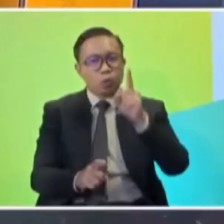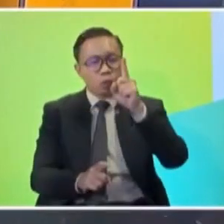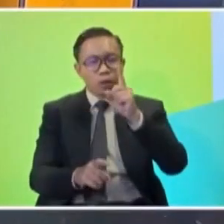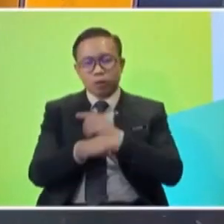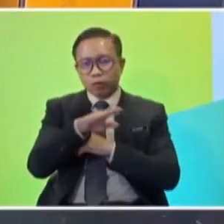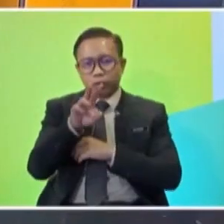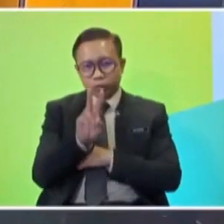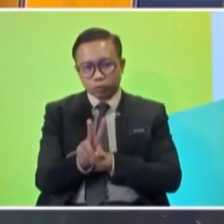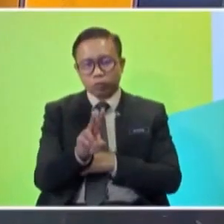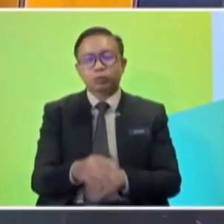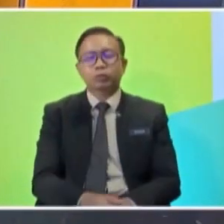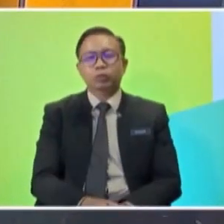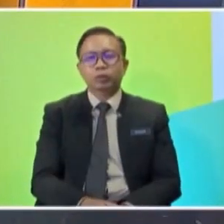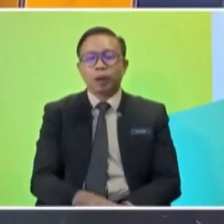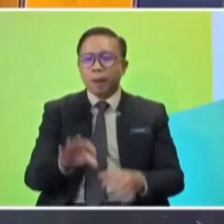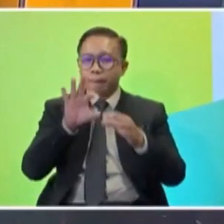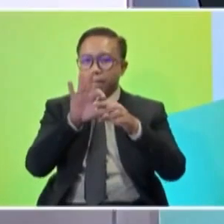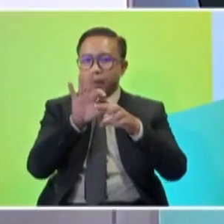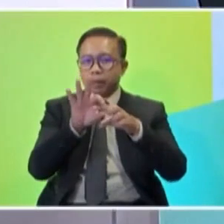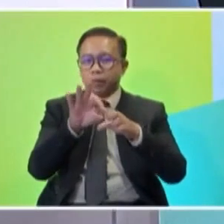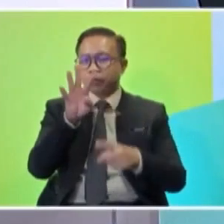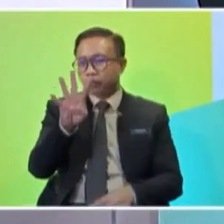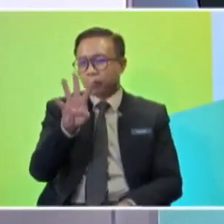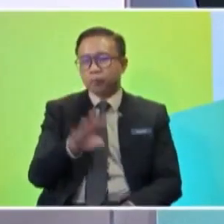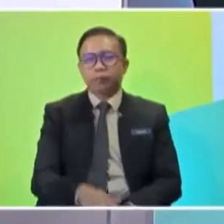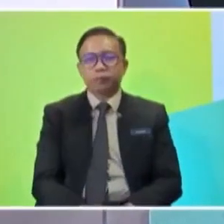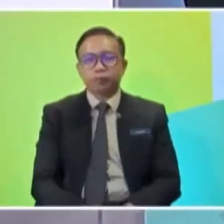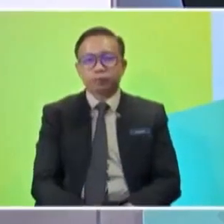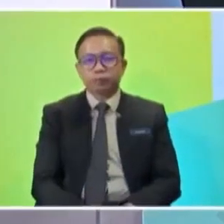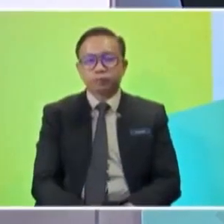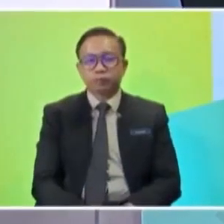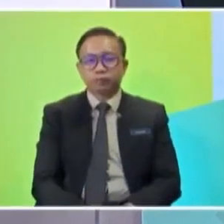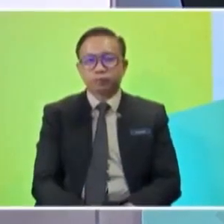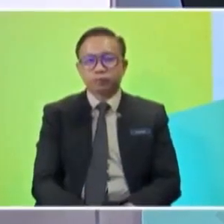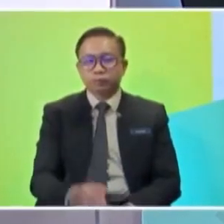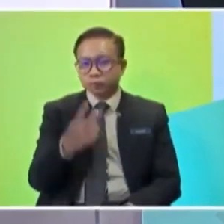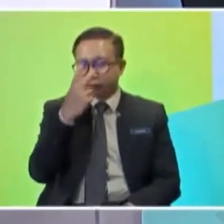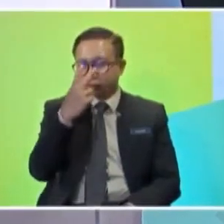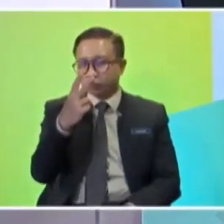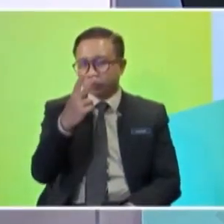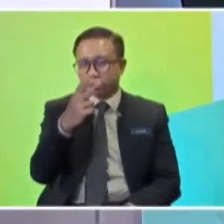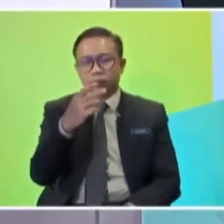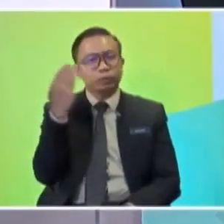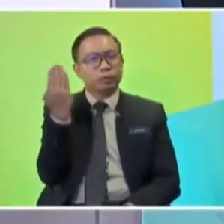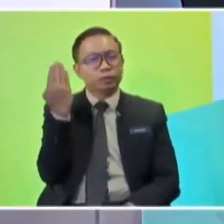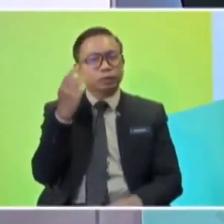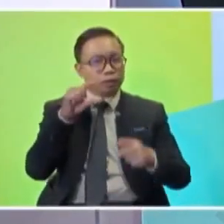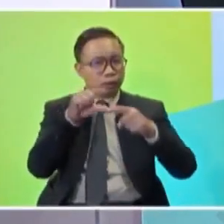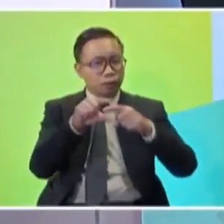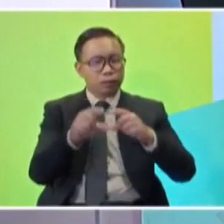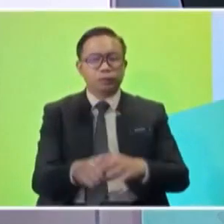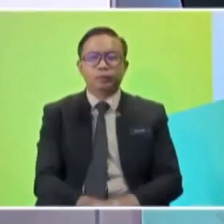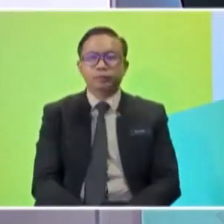1/2 divide with 4. Okay, let's look at normal division. Okay, for